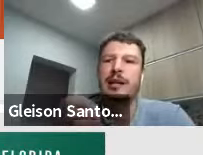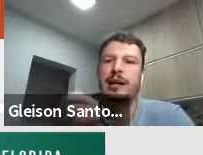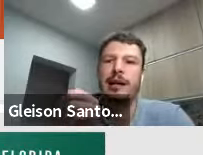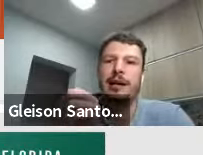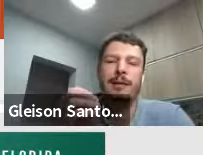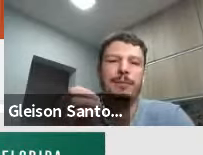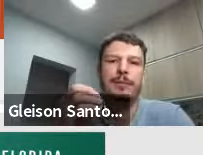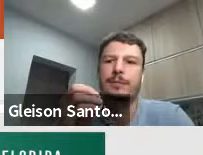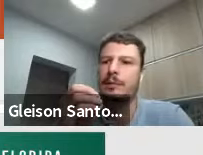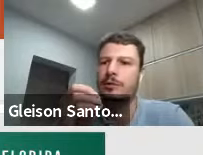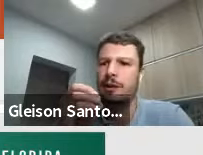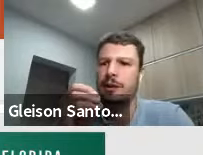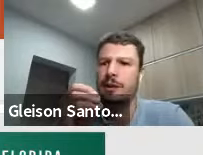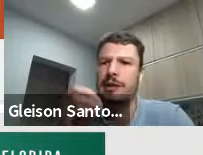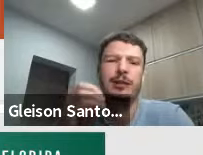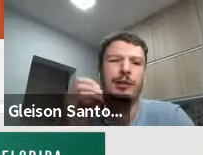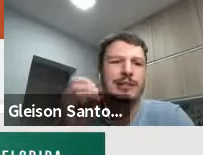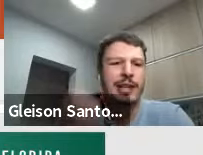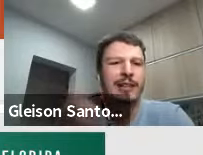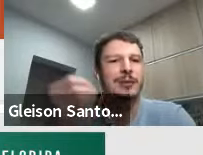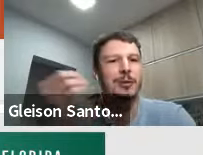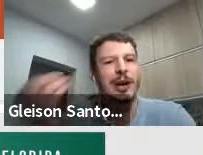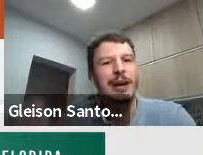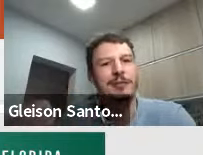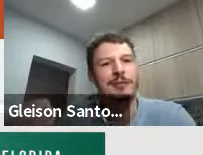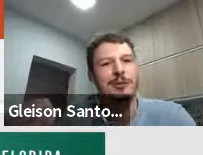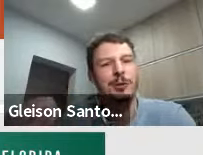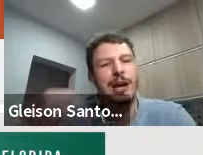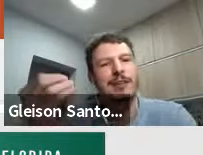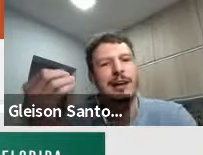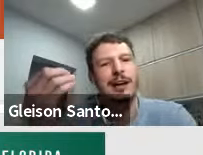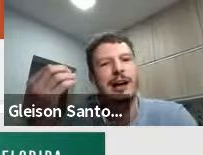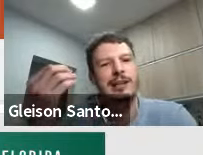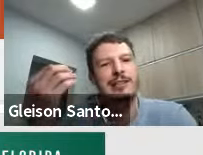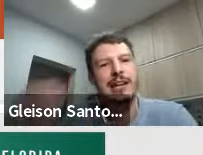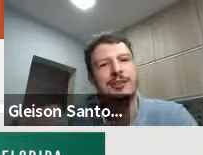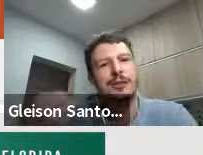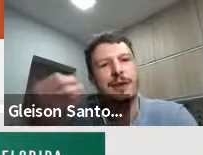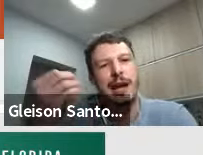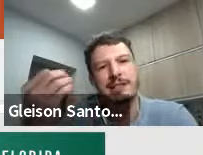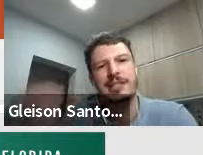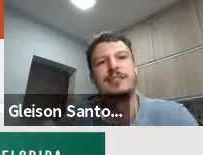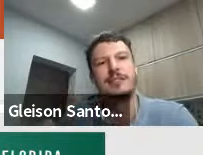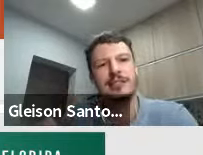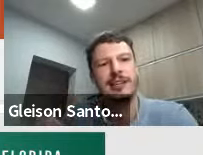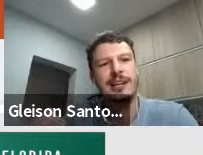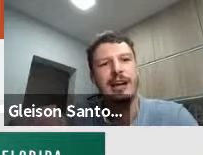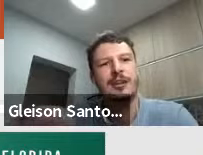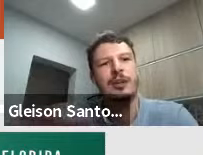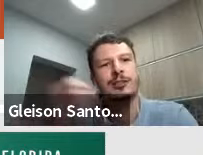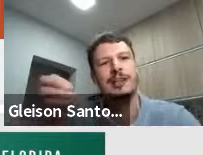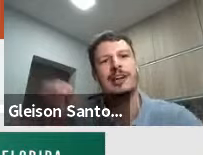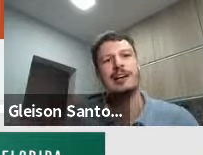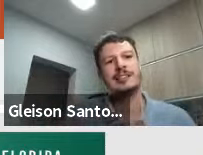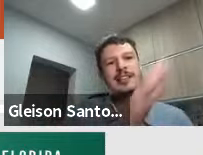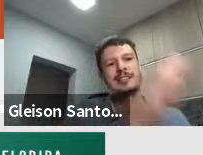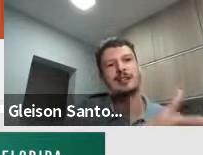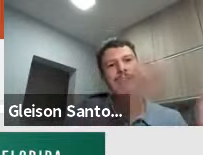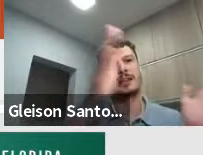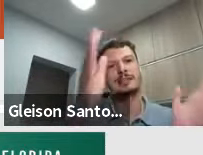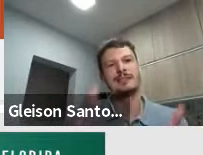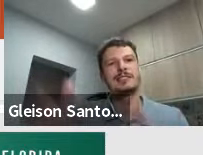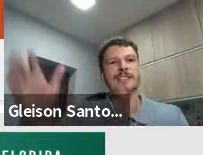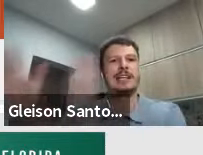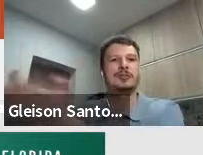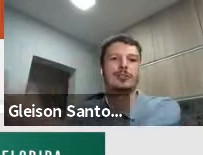that, that you are saying that we have a set of activities and not a set